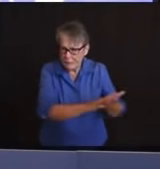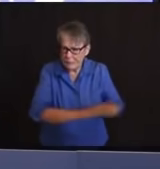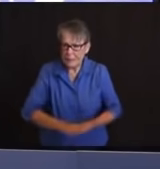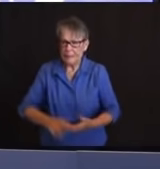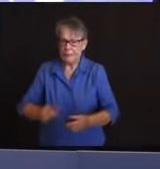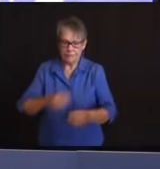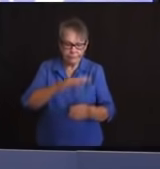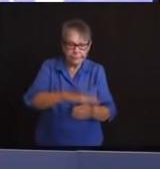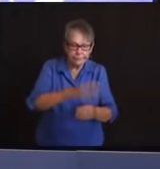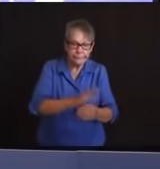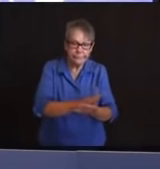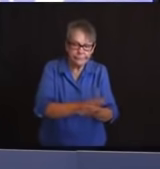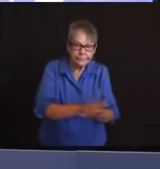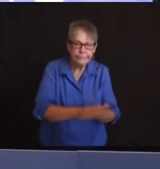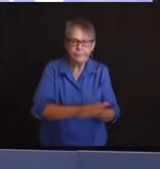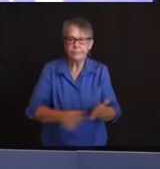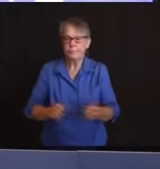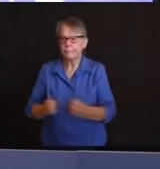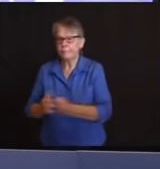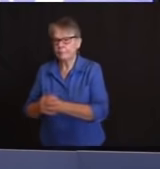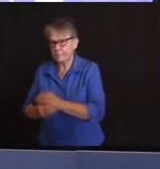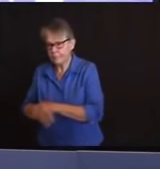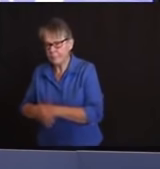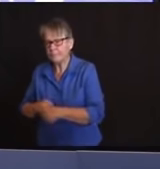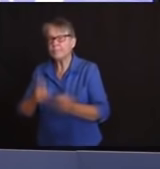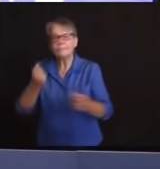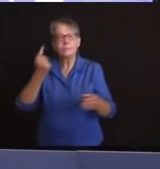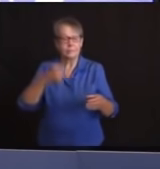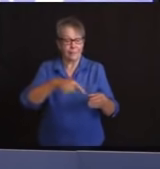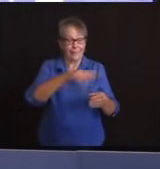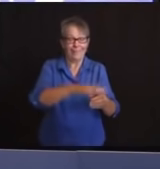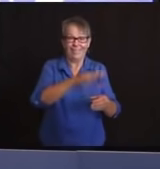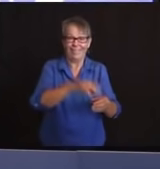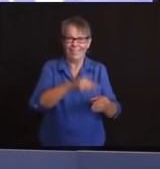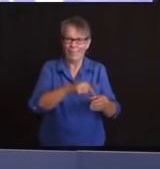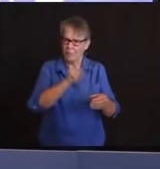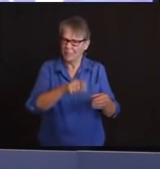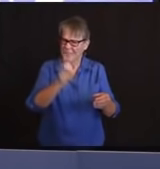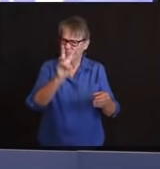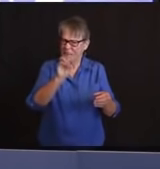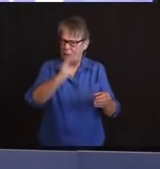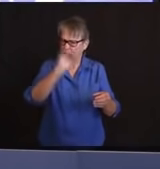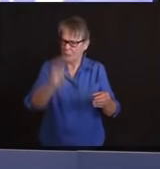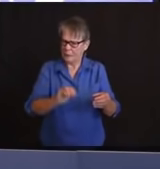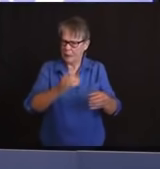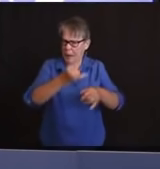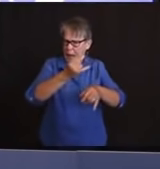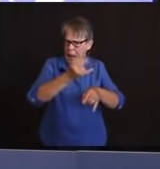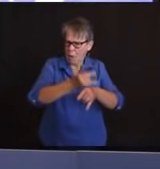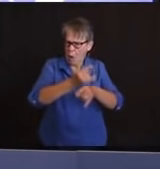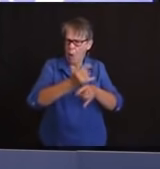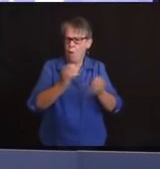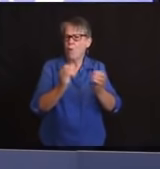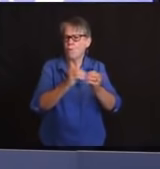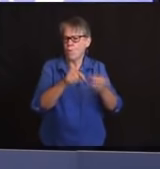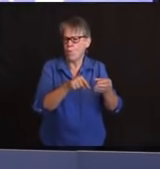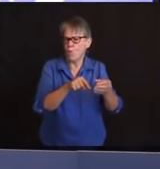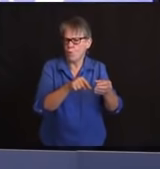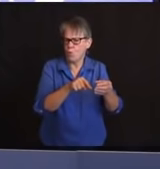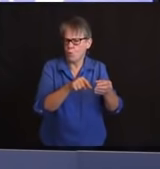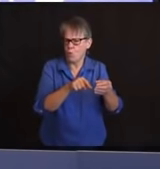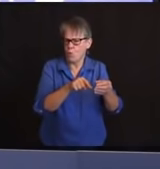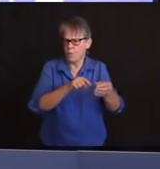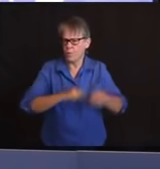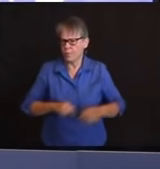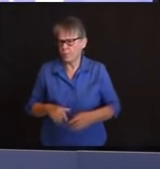alcohol. What we call NPRs, or non-pharmaceutical interventions, work. As